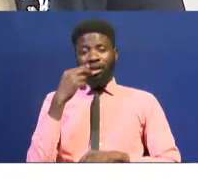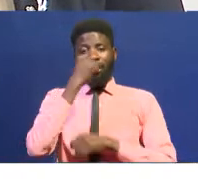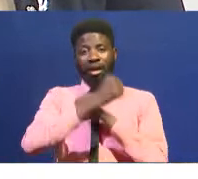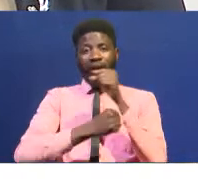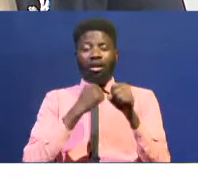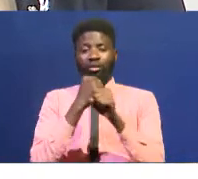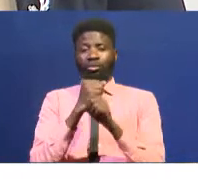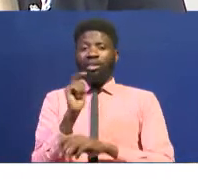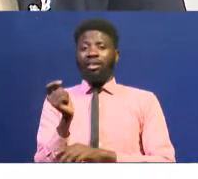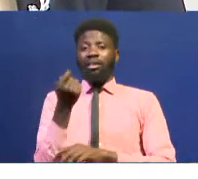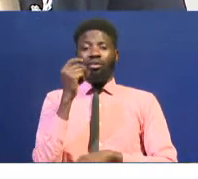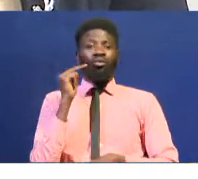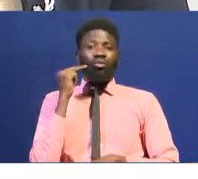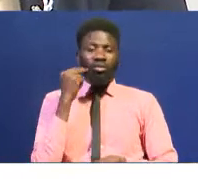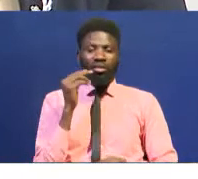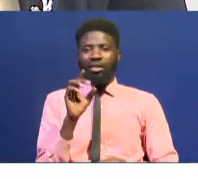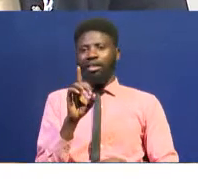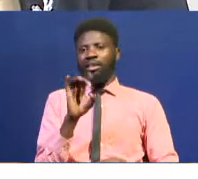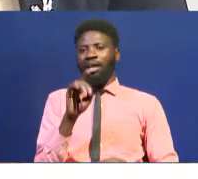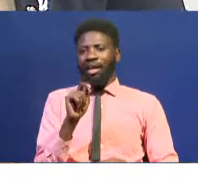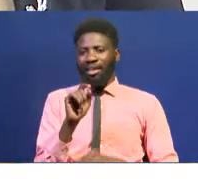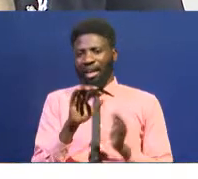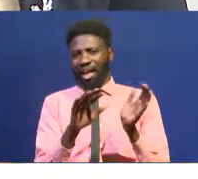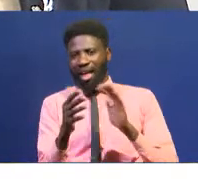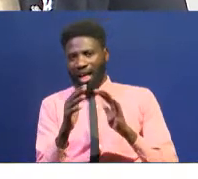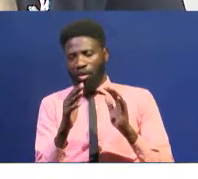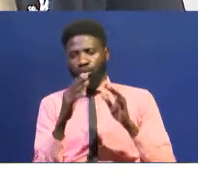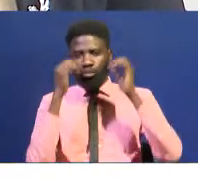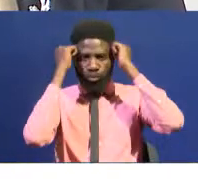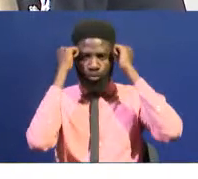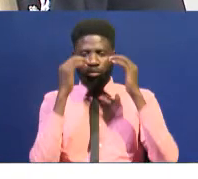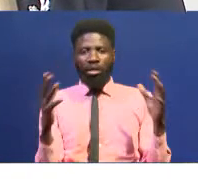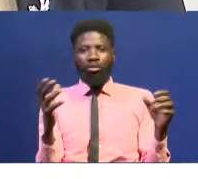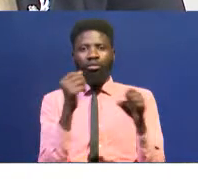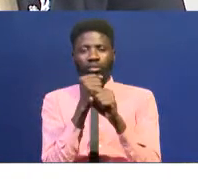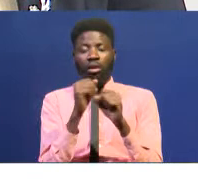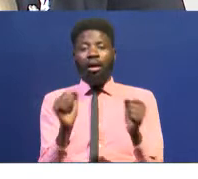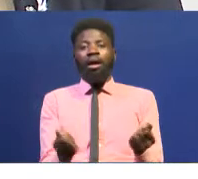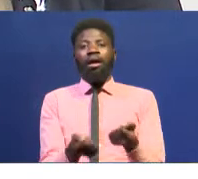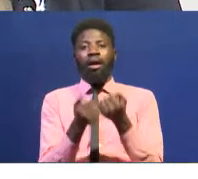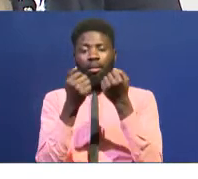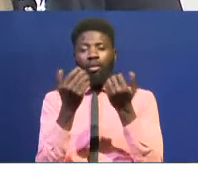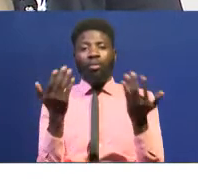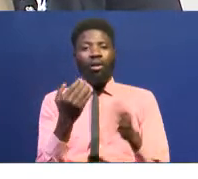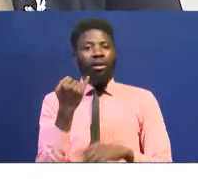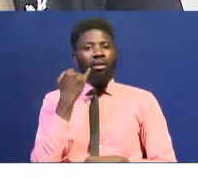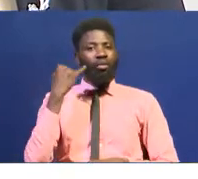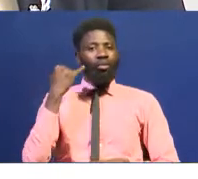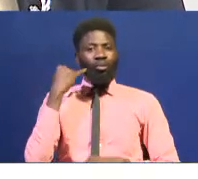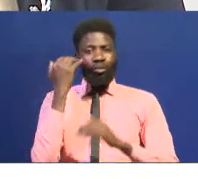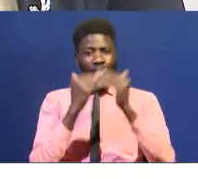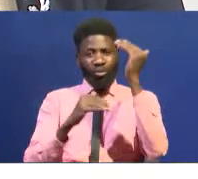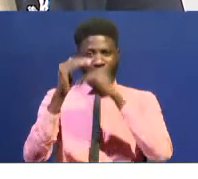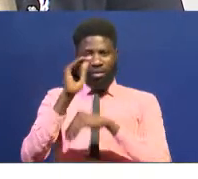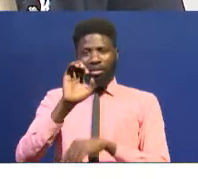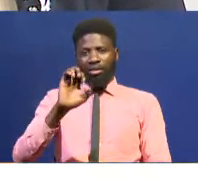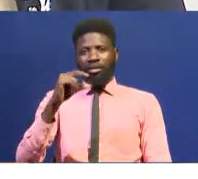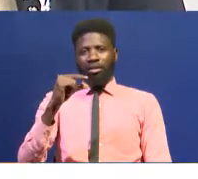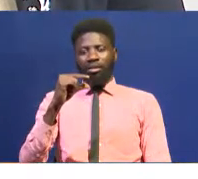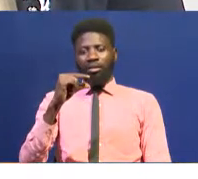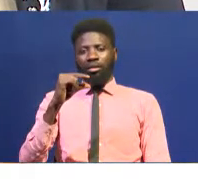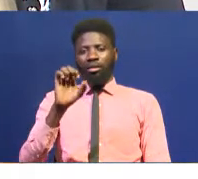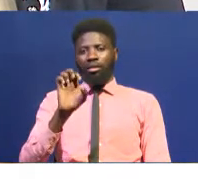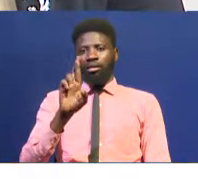Students Association Scientific Food and Nutrition Conference at Egerton University in Nakuru County, specialists noted